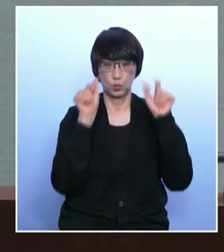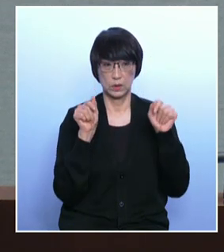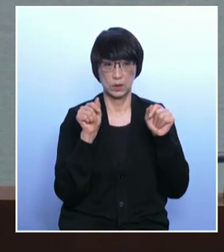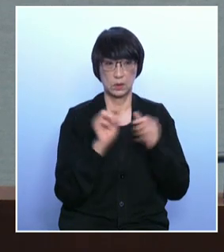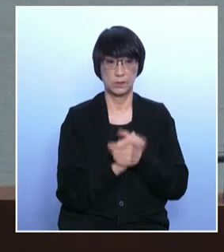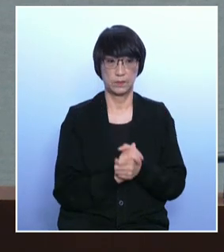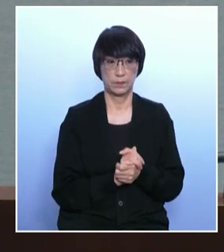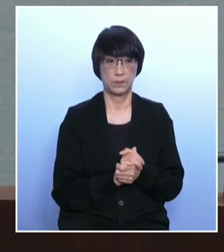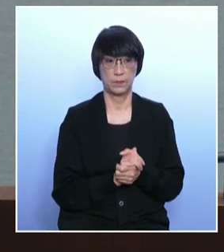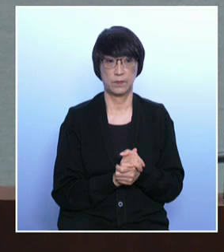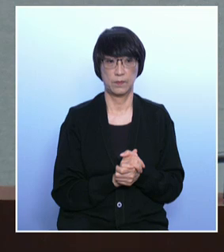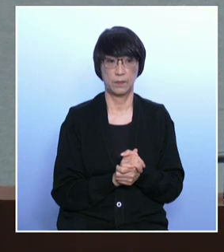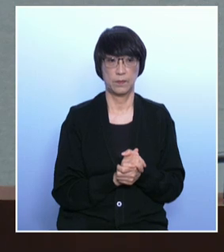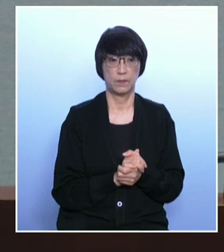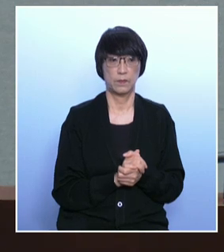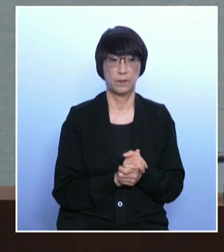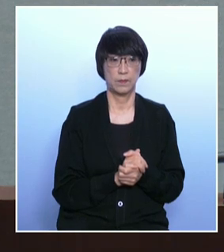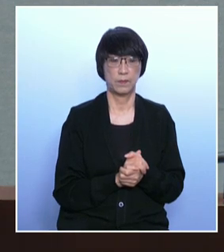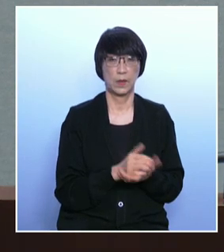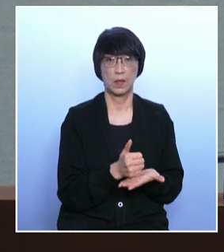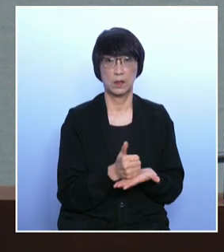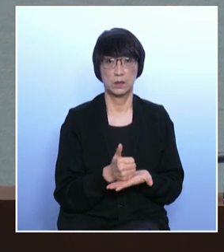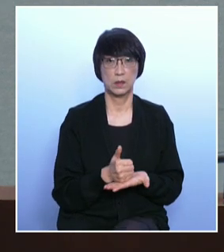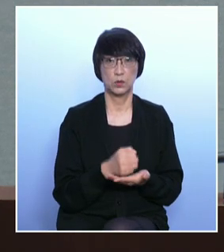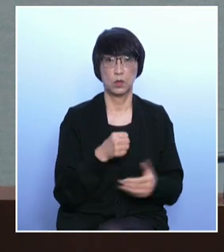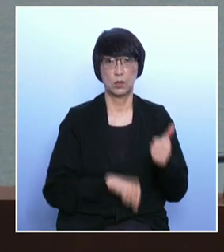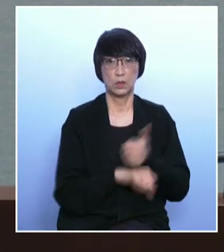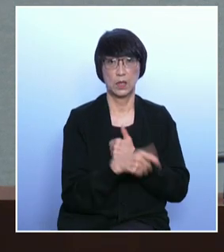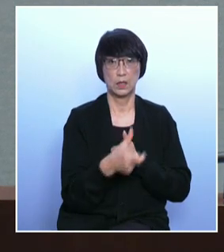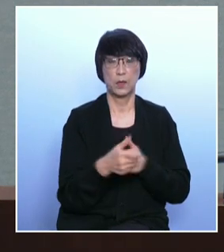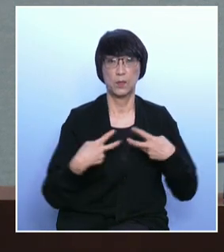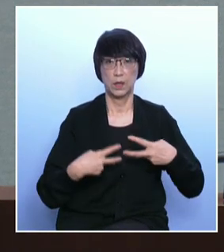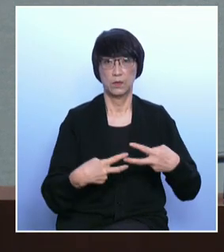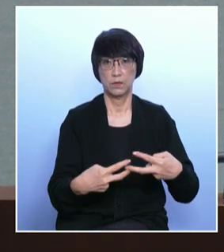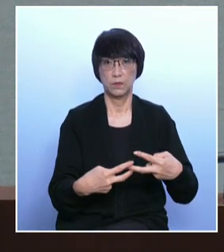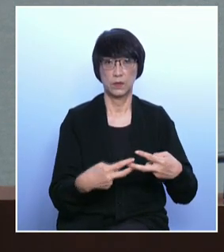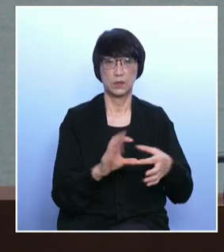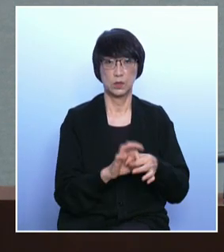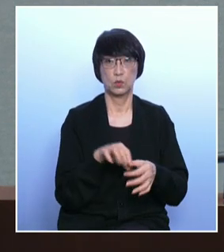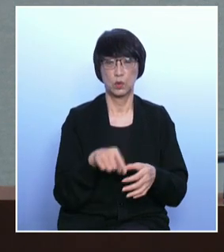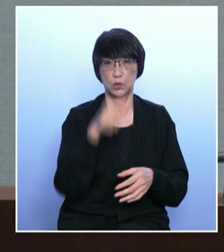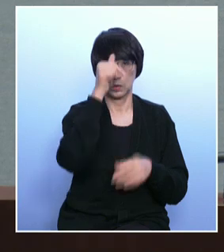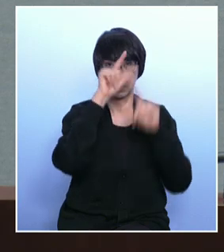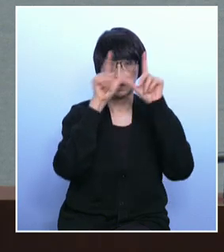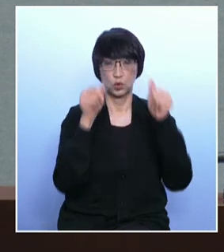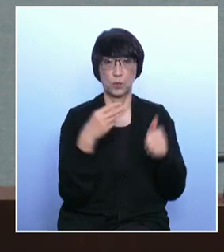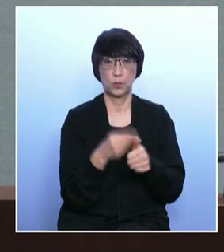are CMP, Chinese medicine practitioners. In relation to nurses, we have